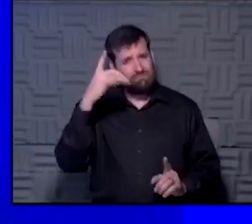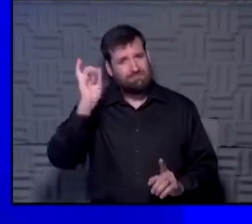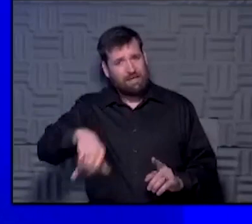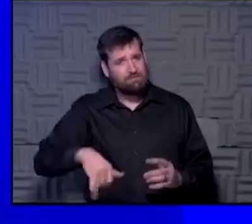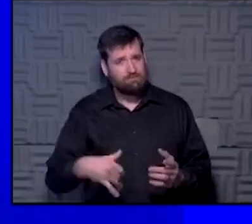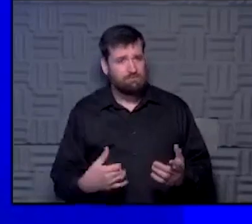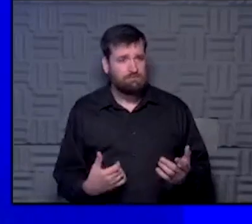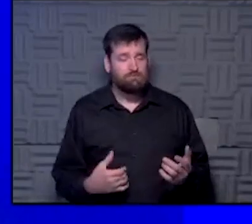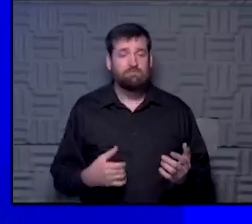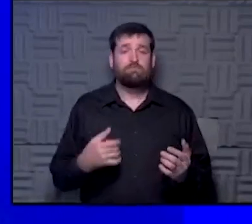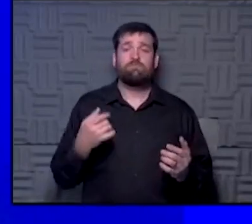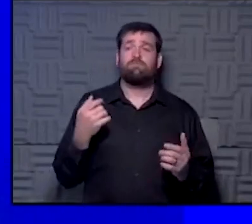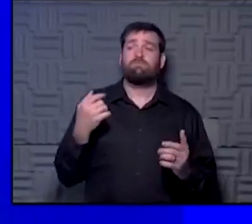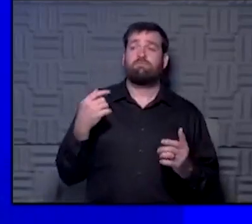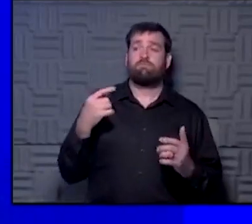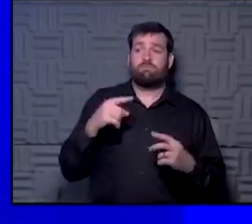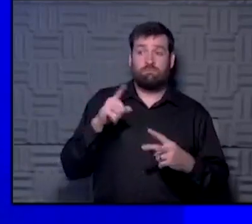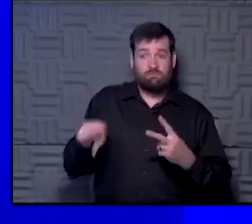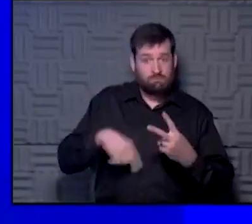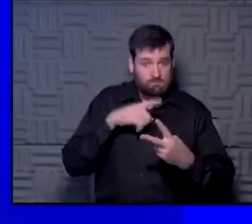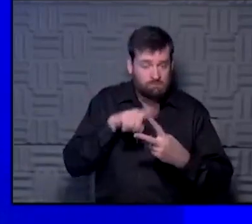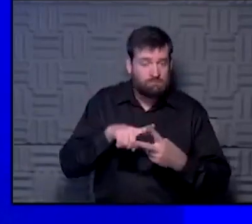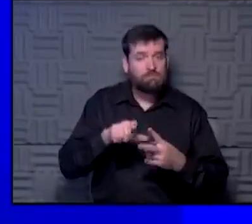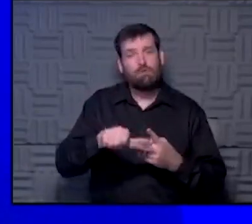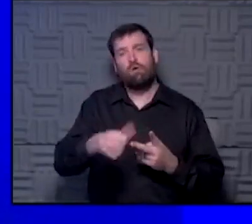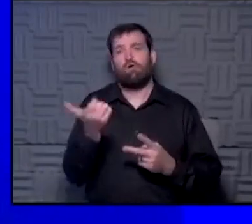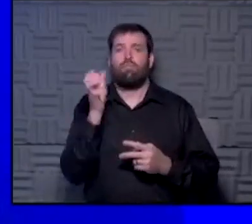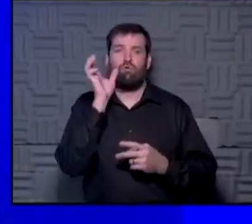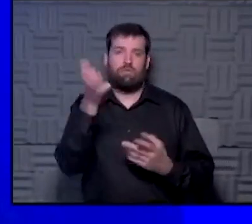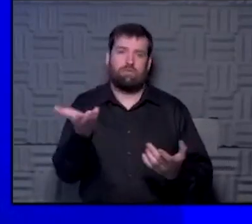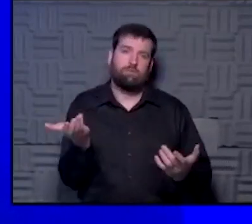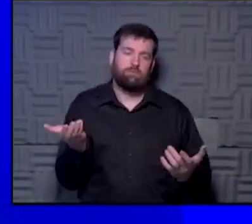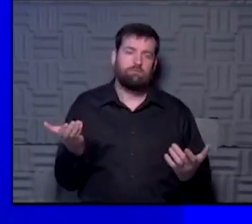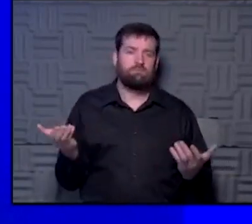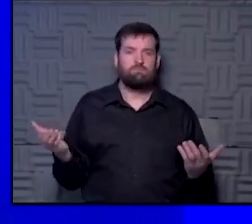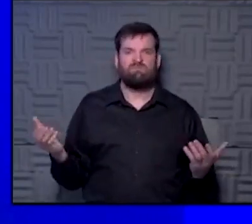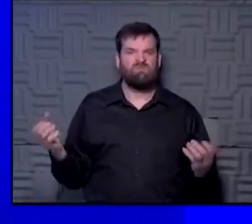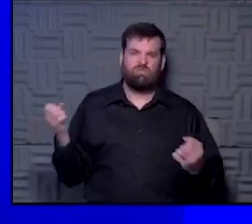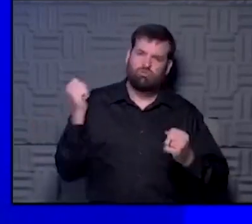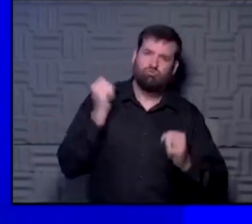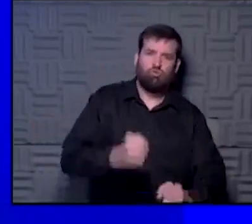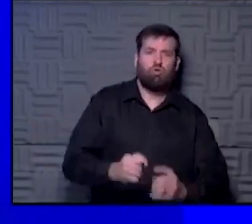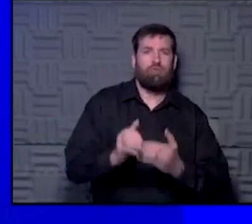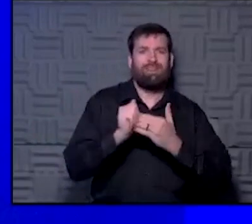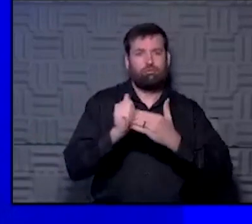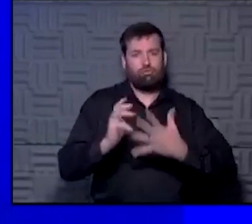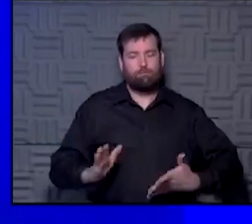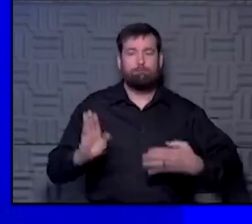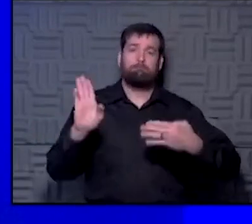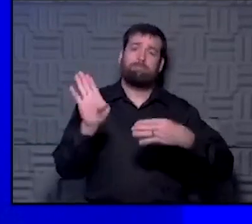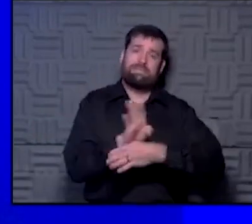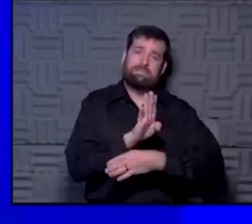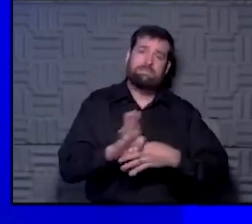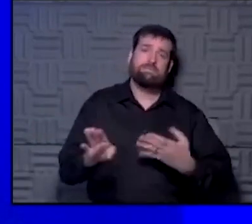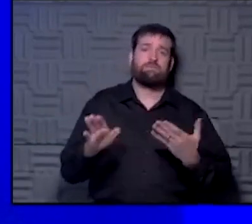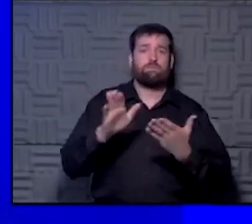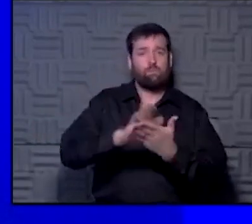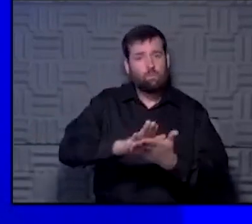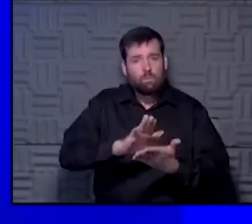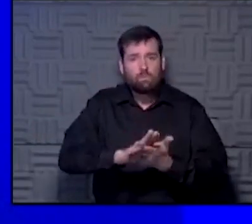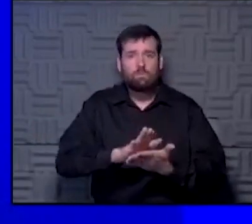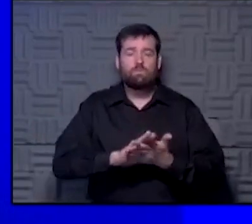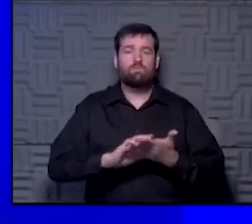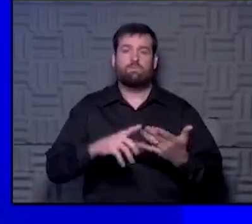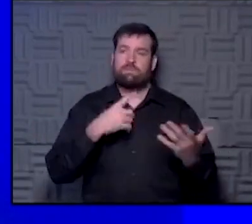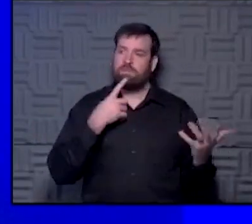one. With that, then you understand the other concepts. And this is where it takes strong leadership in the businesses and in the schools